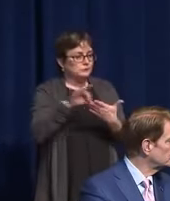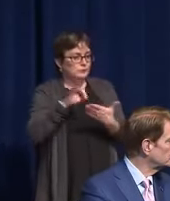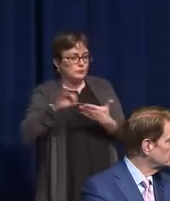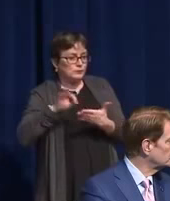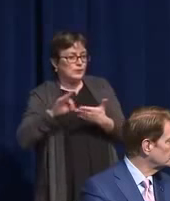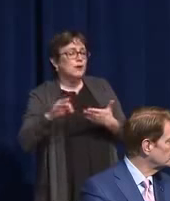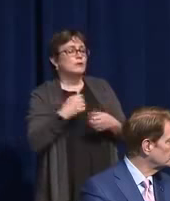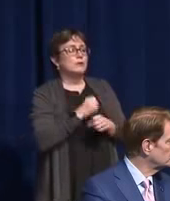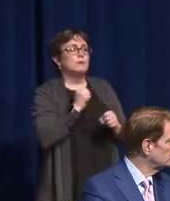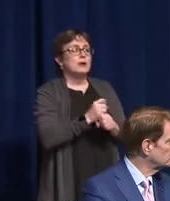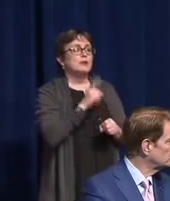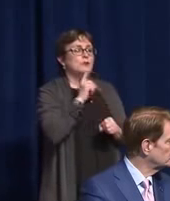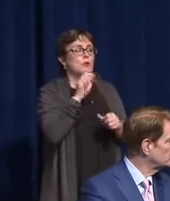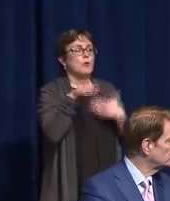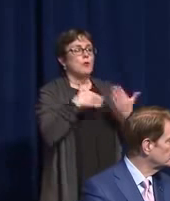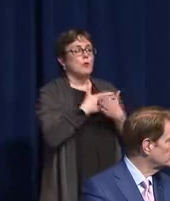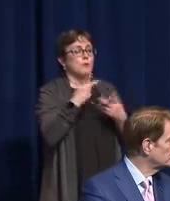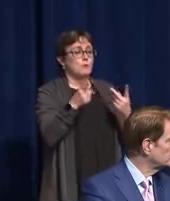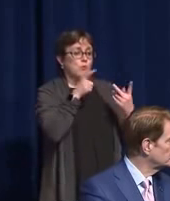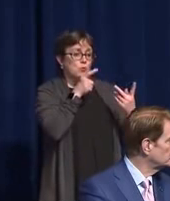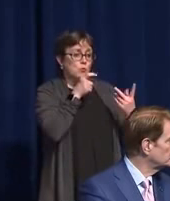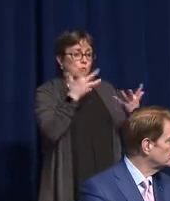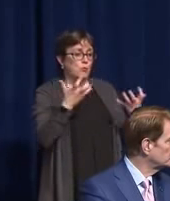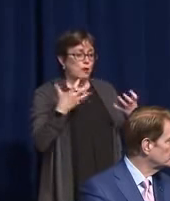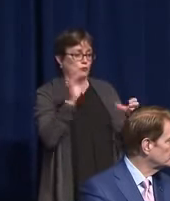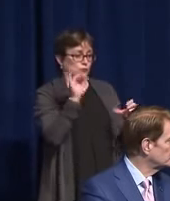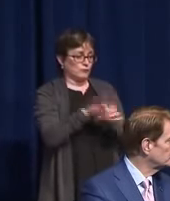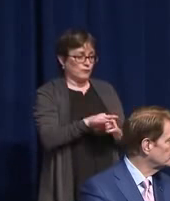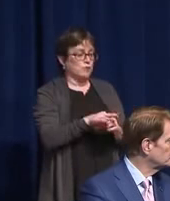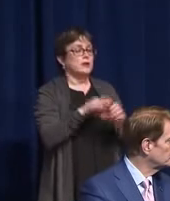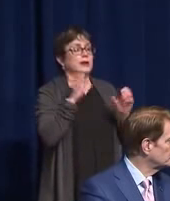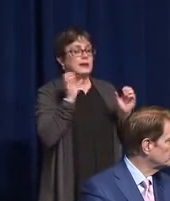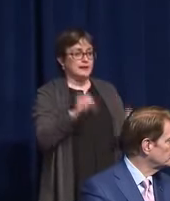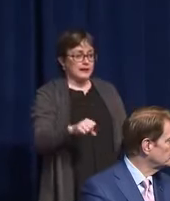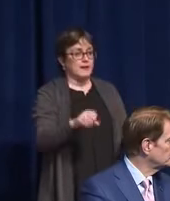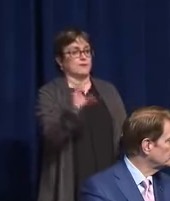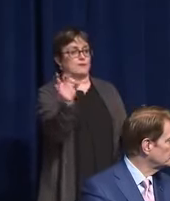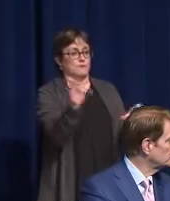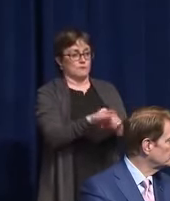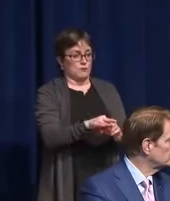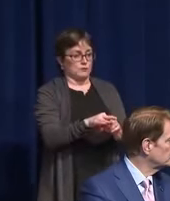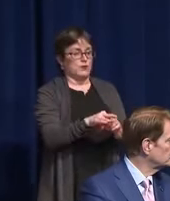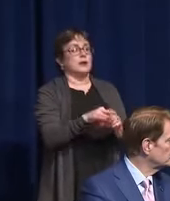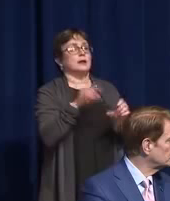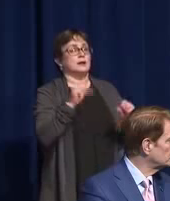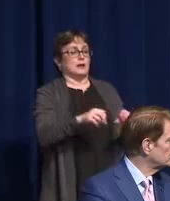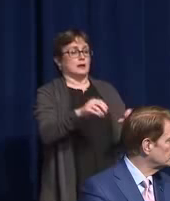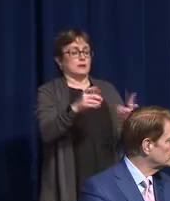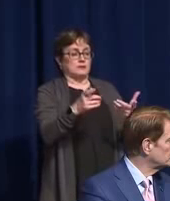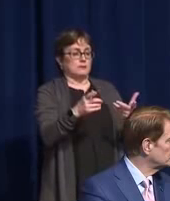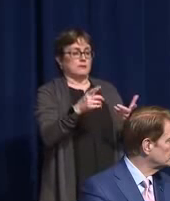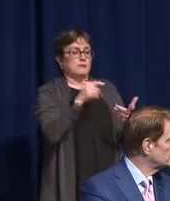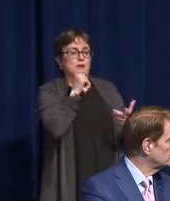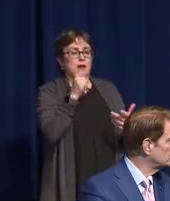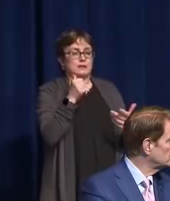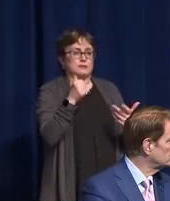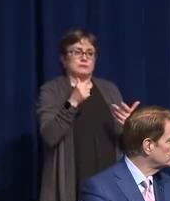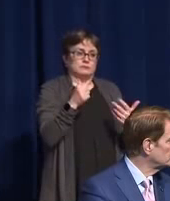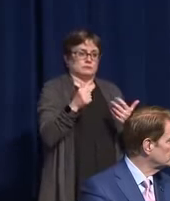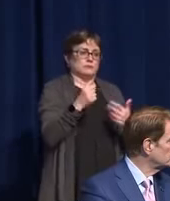have access to the ballot box without risk to their health or safety.